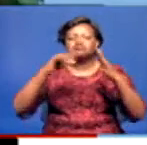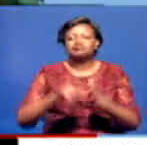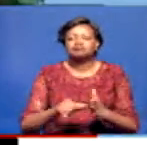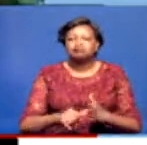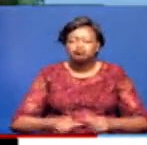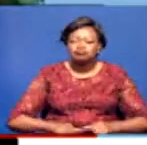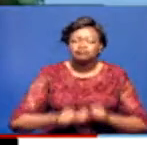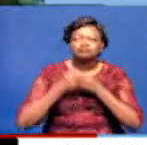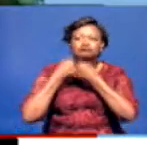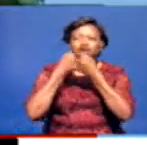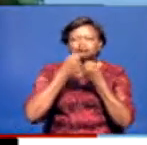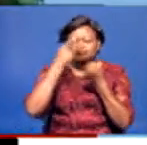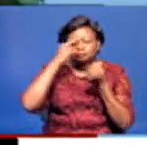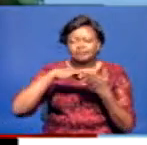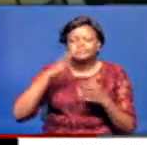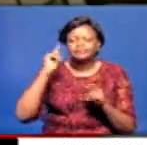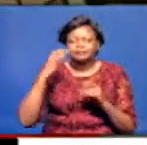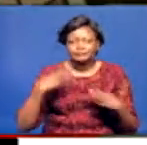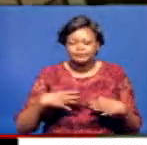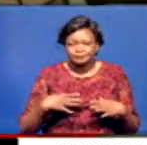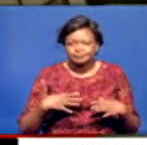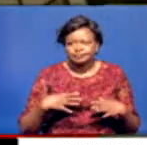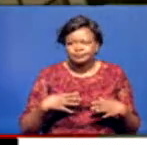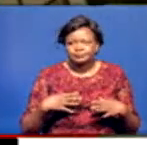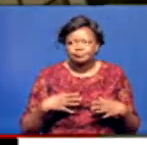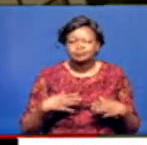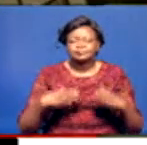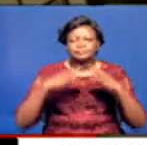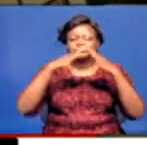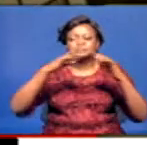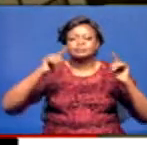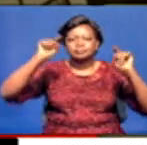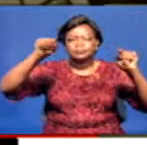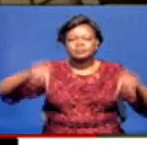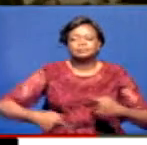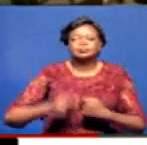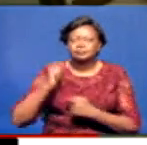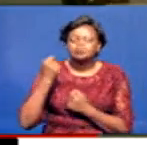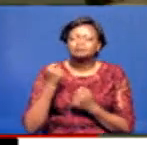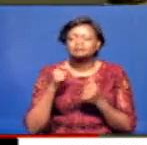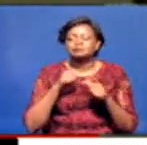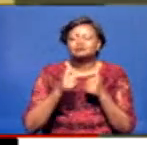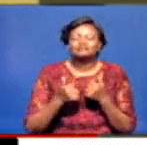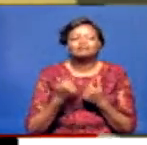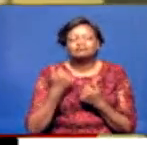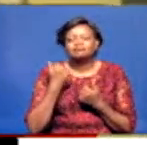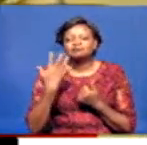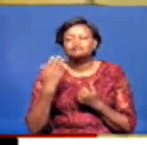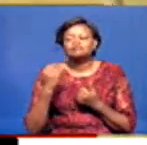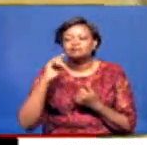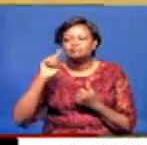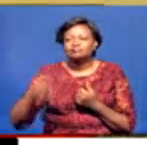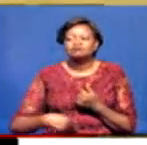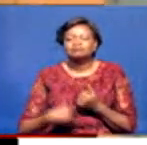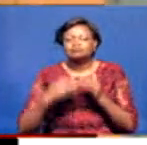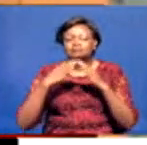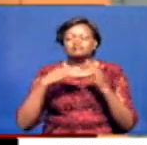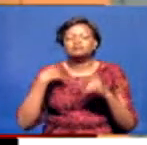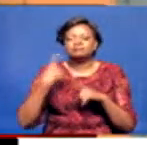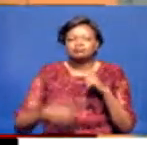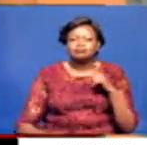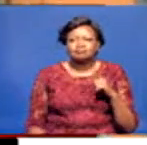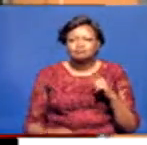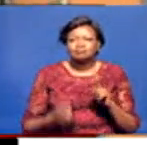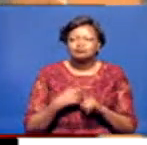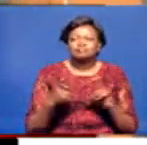major challenge for most Kenyans. Housing demand in the country stands at close to 500,000 units every year,